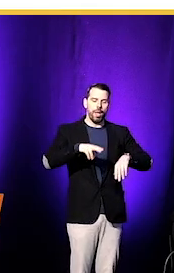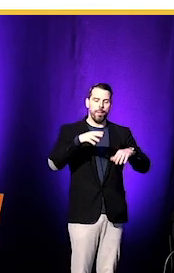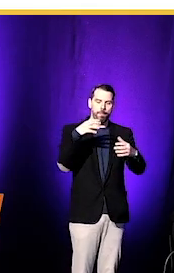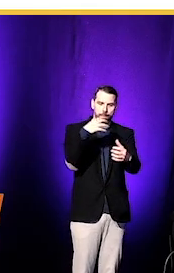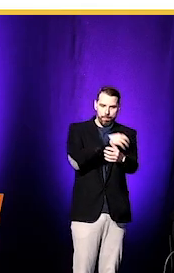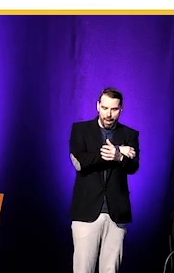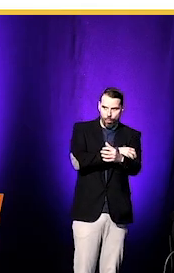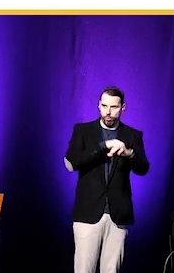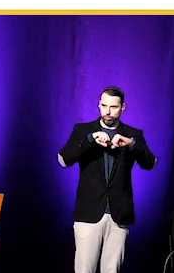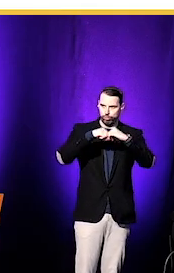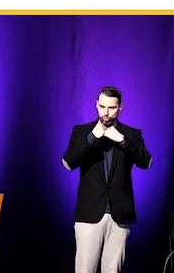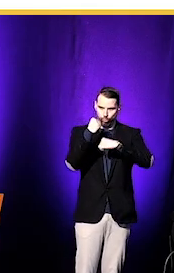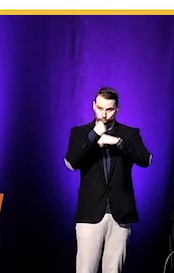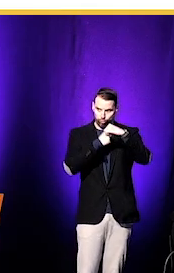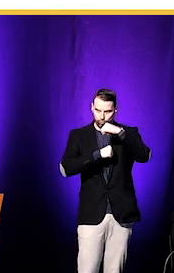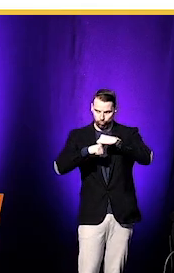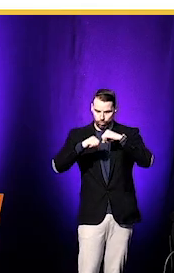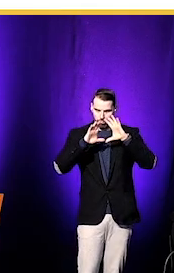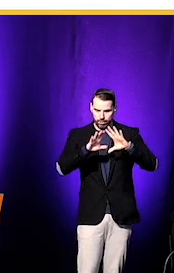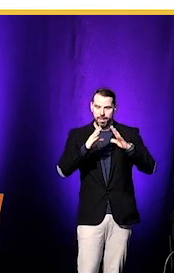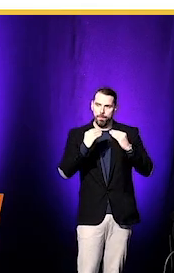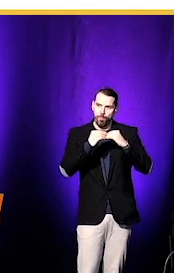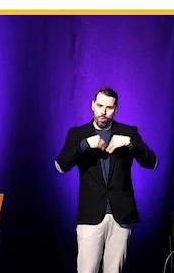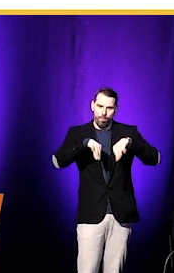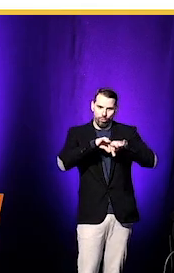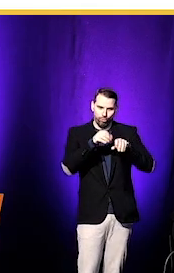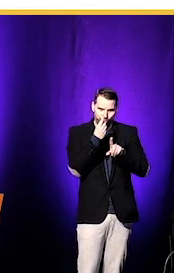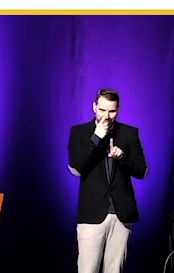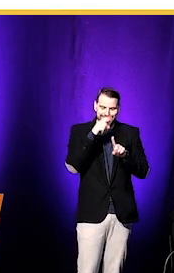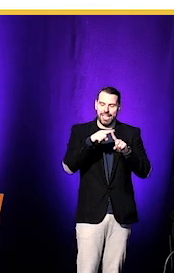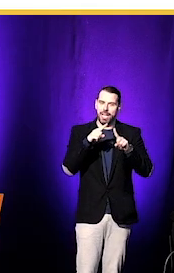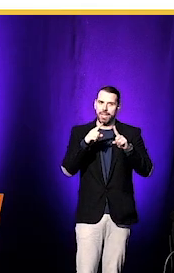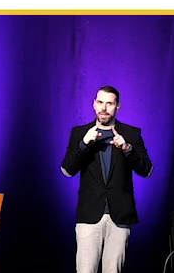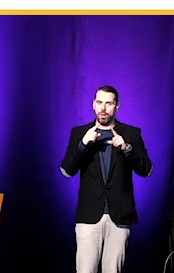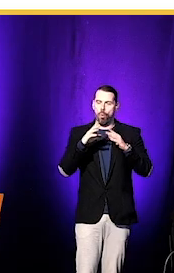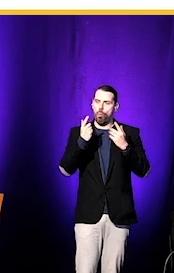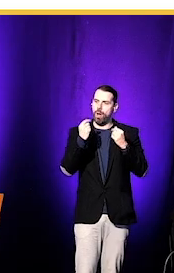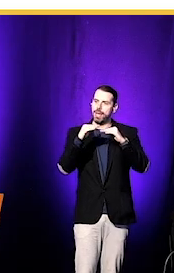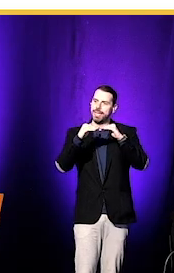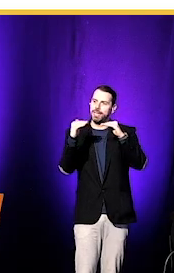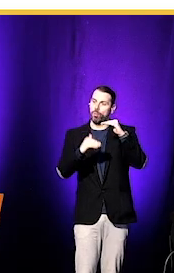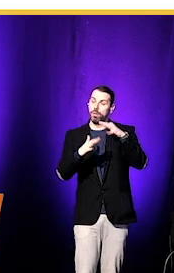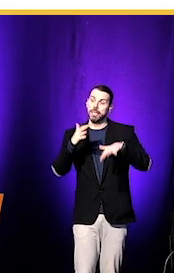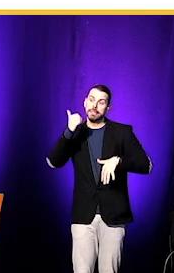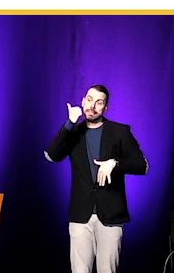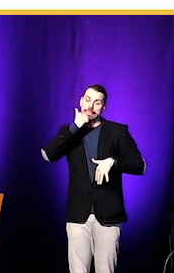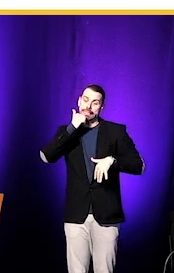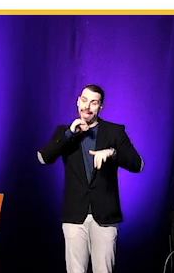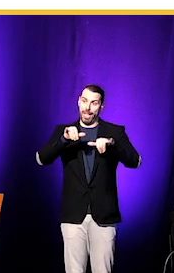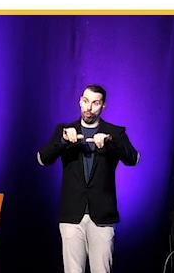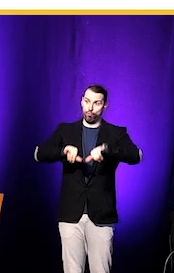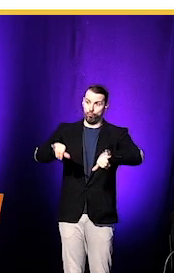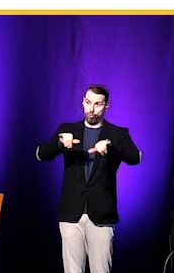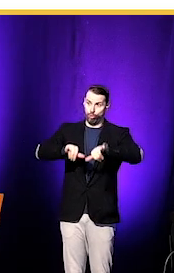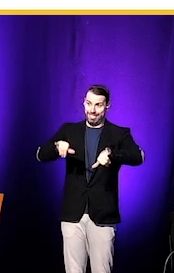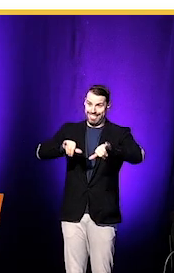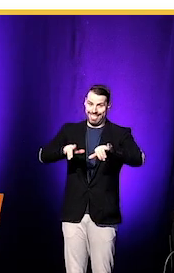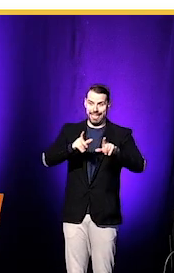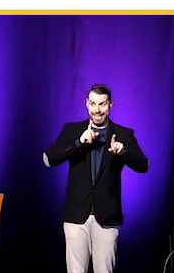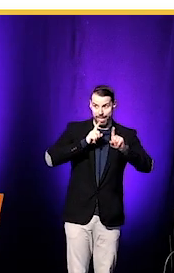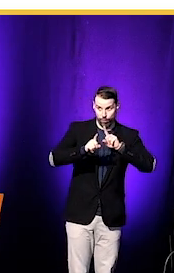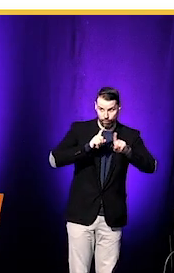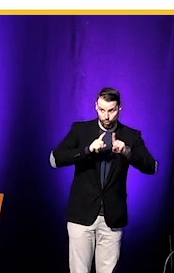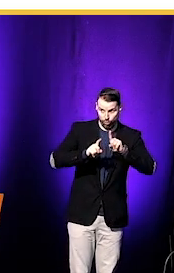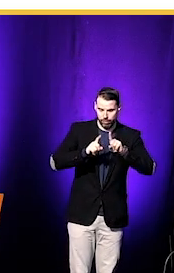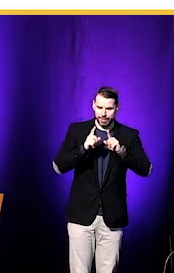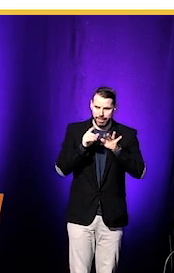etc., were important to understand and highlight inequities. Daily routine interviews and observations were key to both, as we